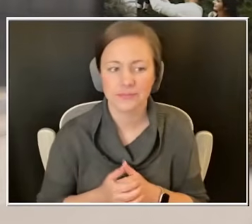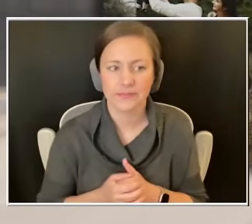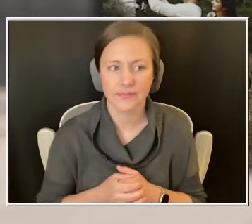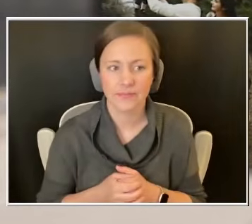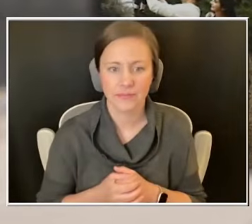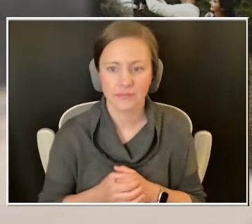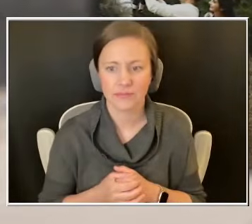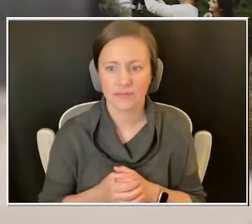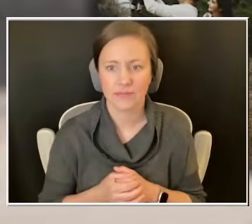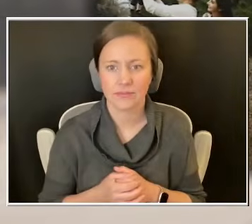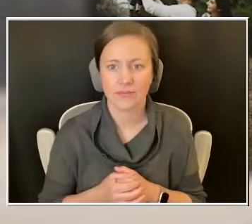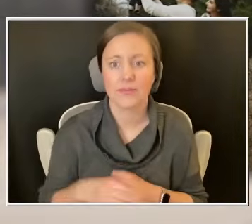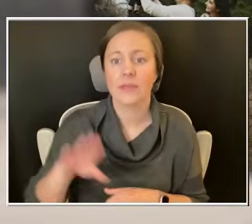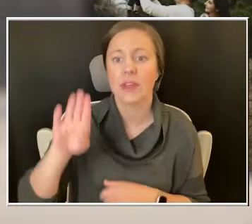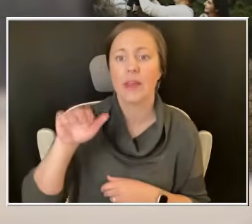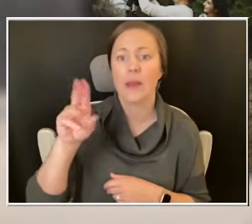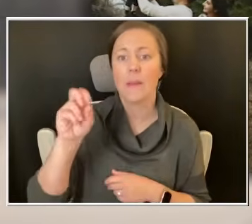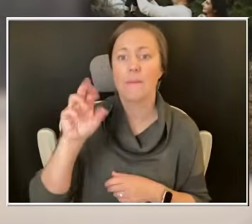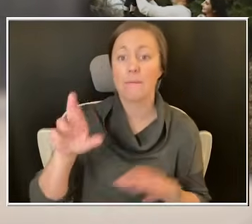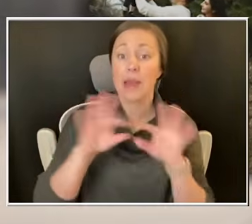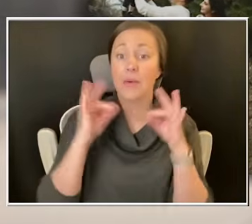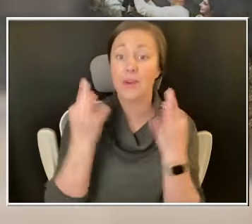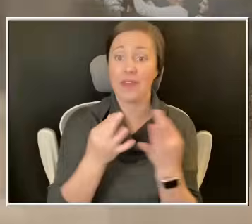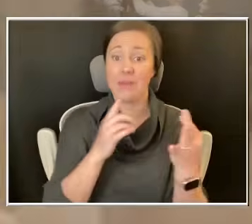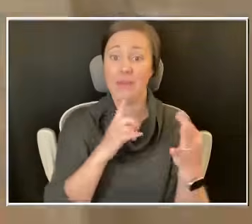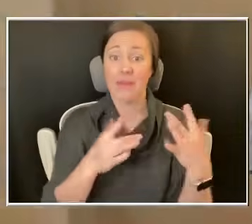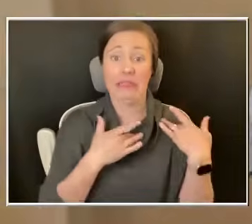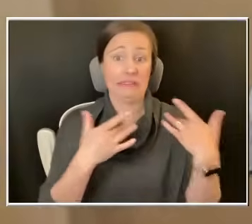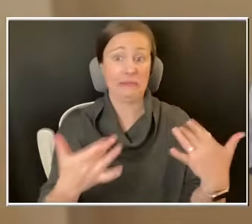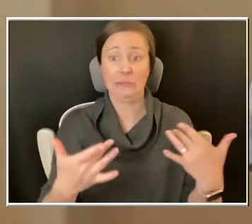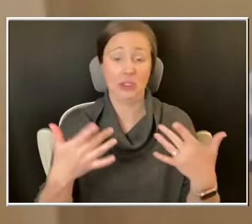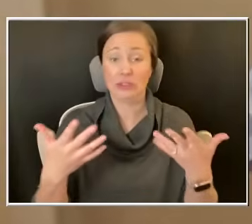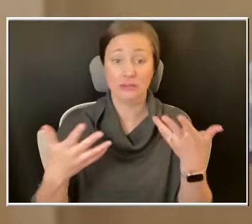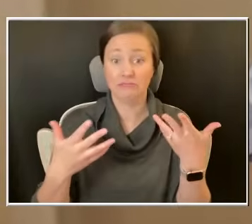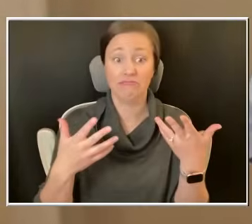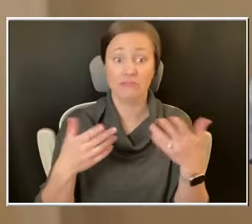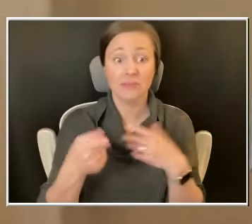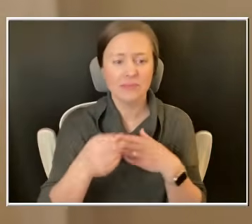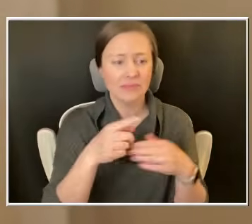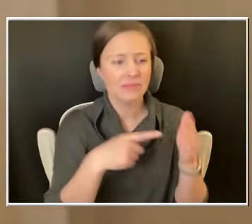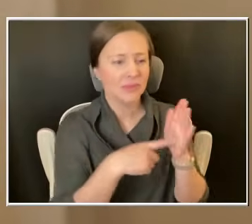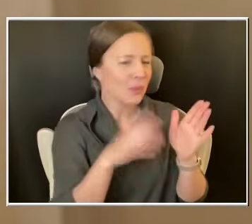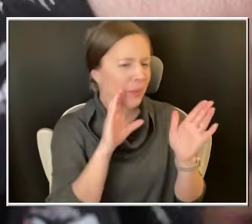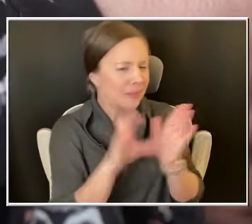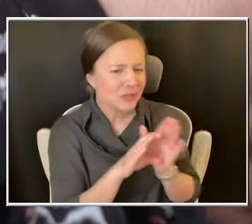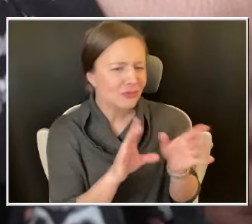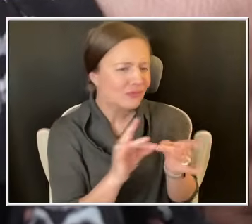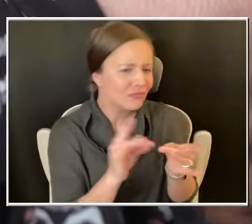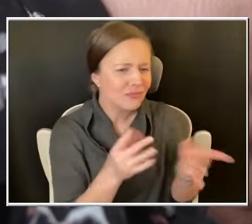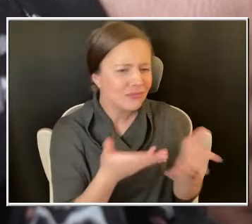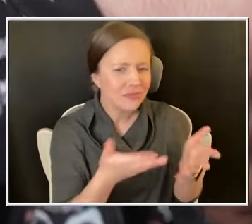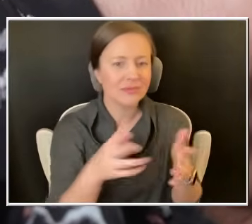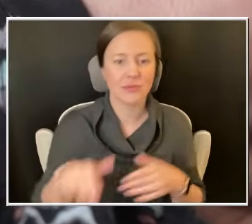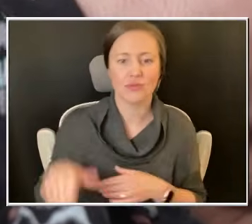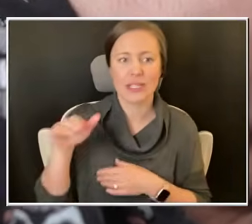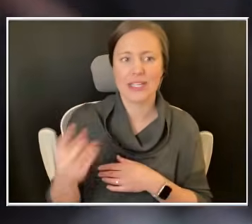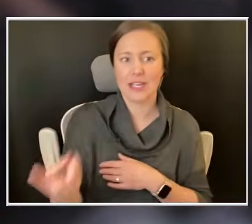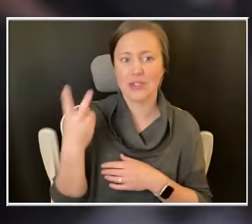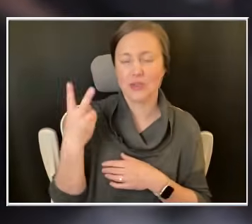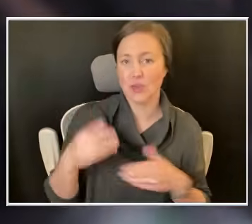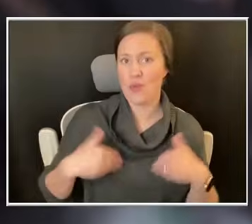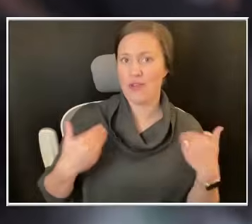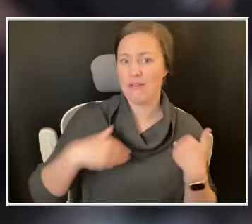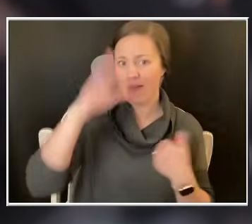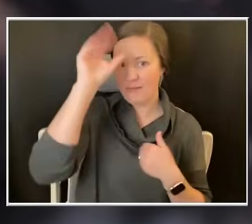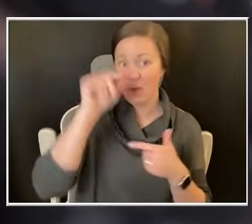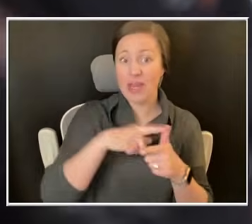The Bauers were the typical family. Show them the picture, Brooks. Raising 2 little boys. And recently,